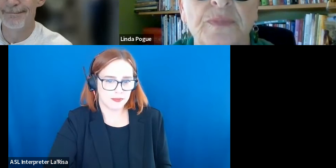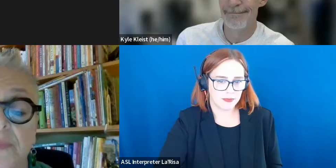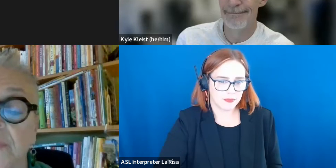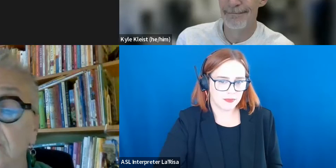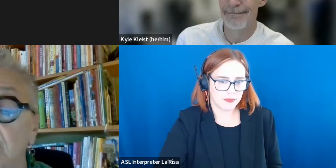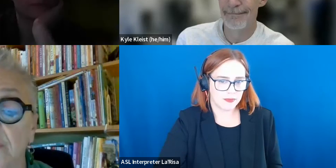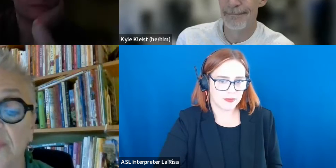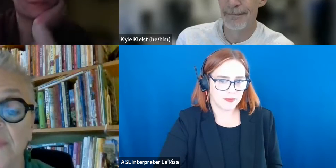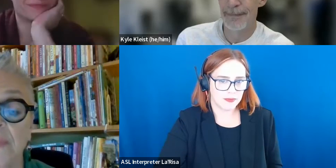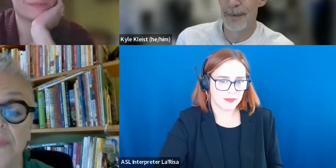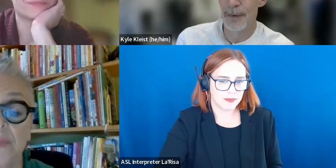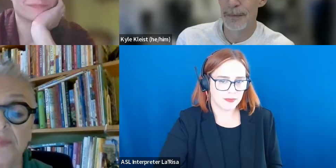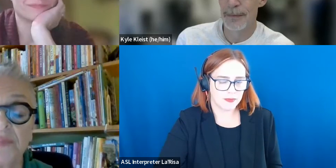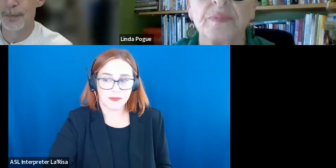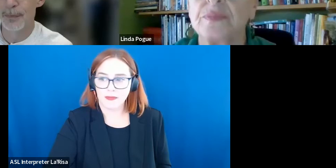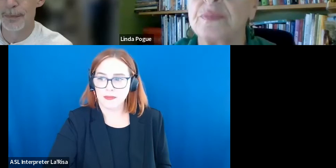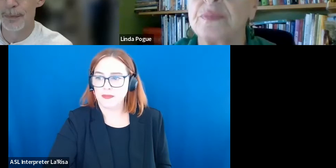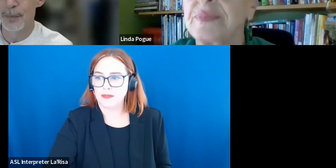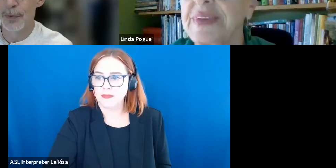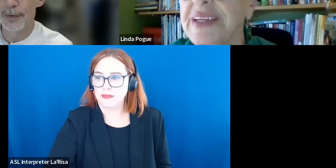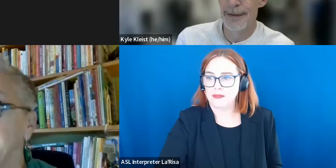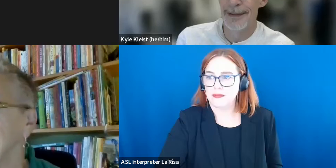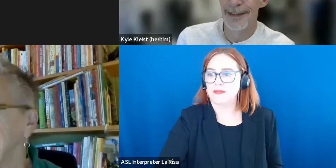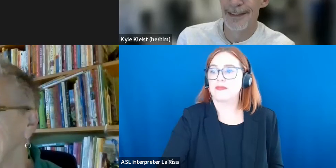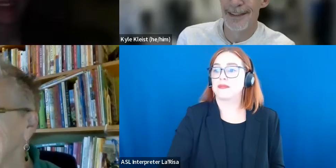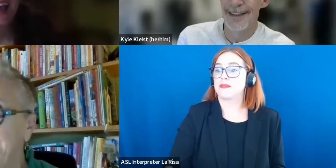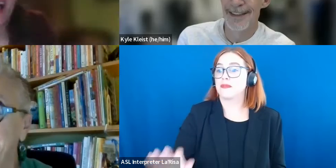Linda and Kyle, this is Abby. Oh, Shaylin, go for it.